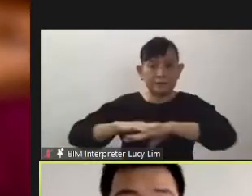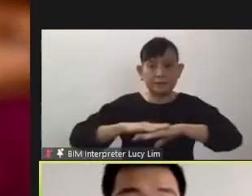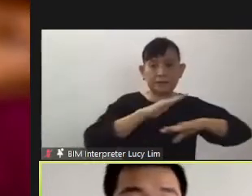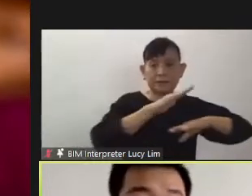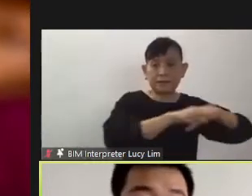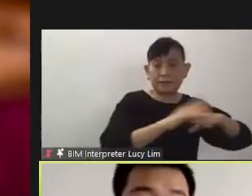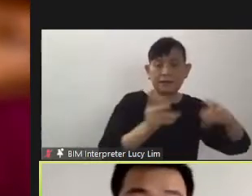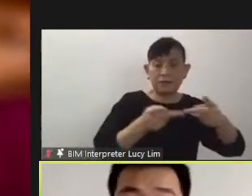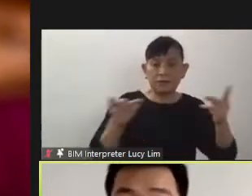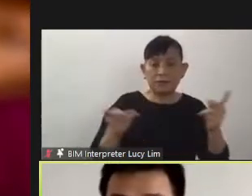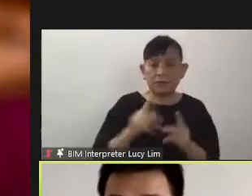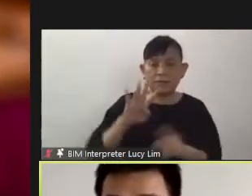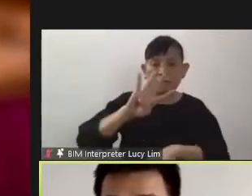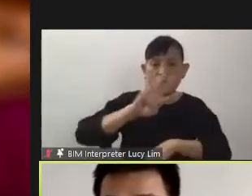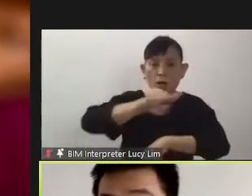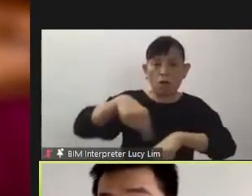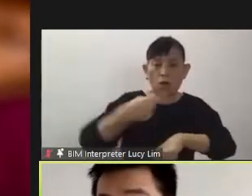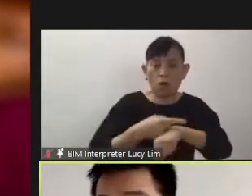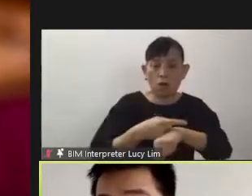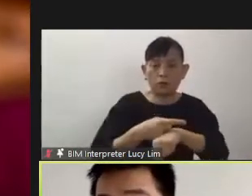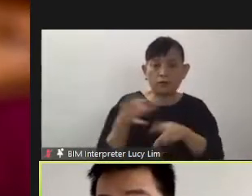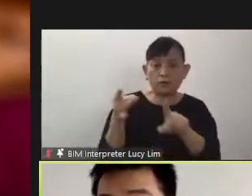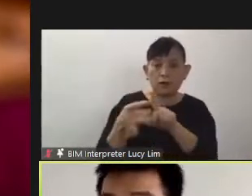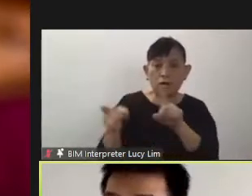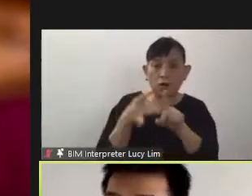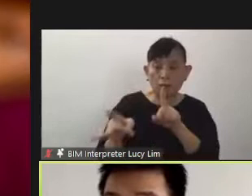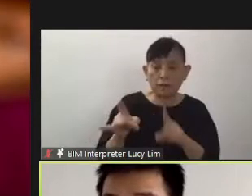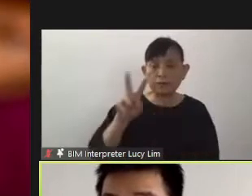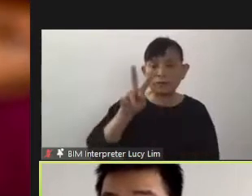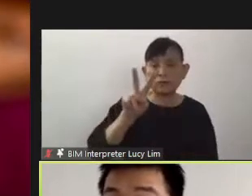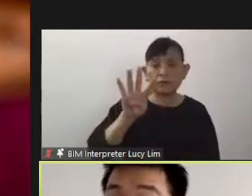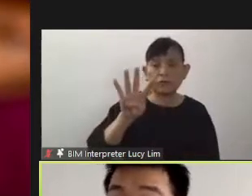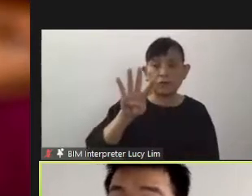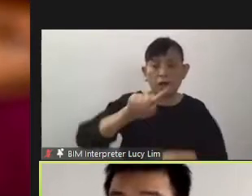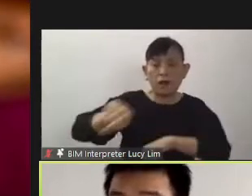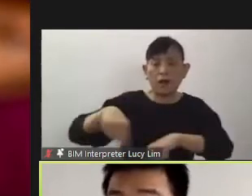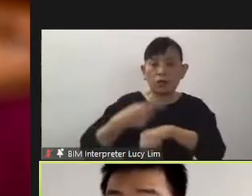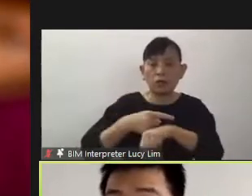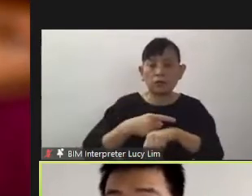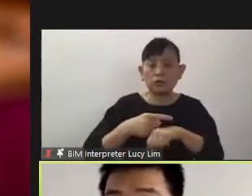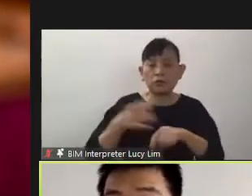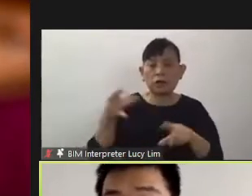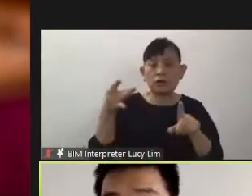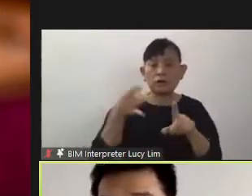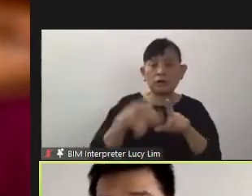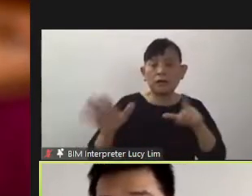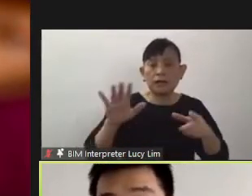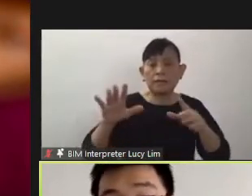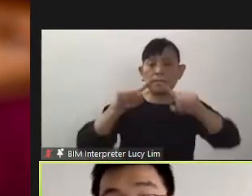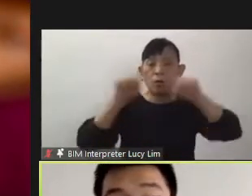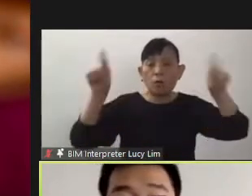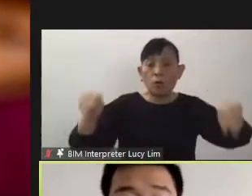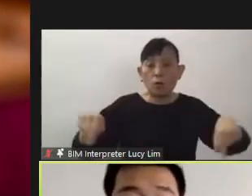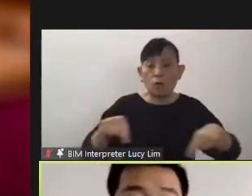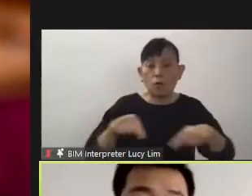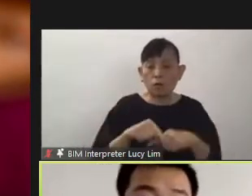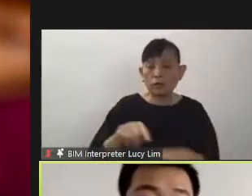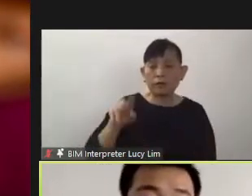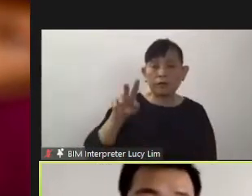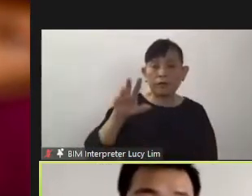example, 4 hours on coppers, 24 hours on cardboards, 48 hours on stainless steel, and up